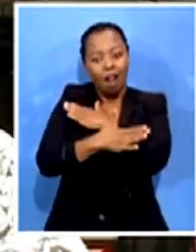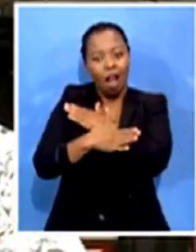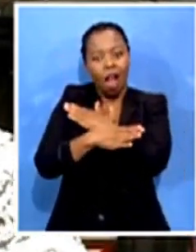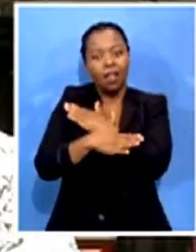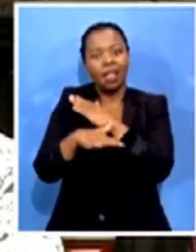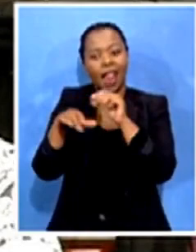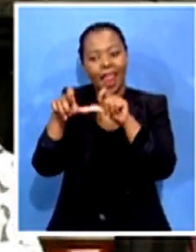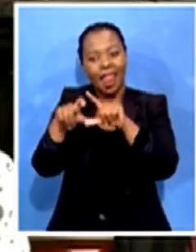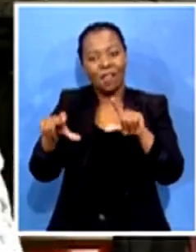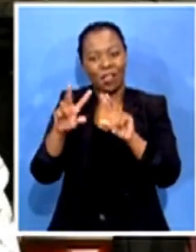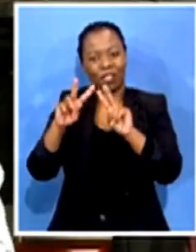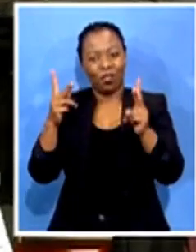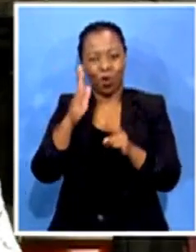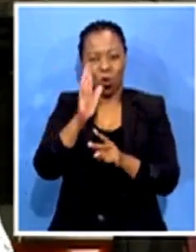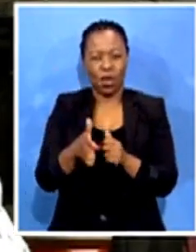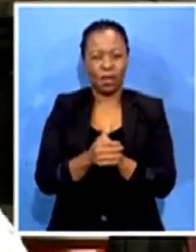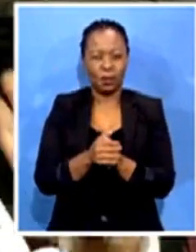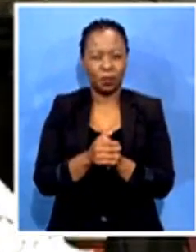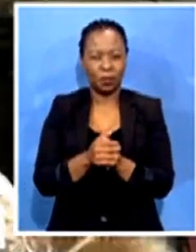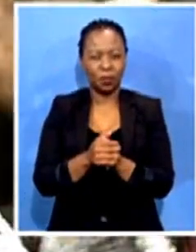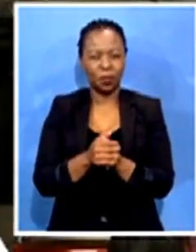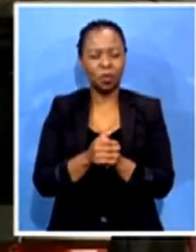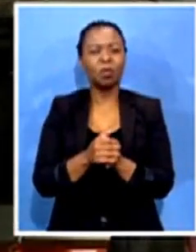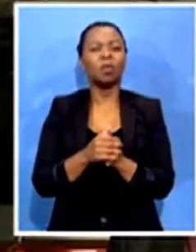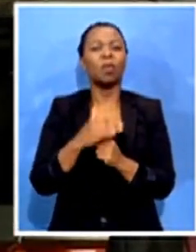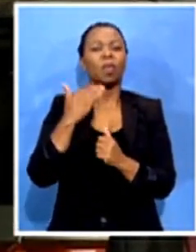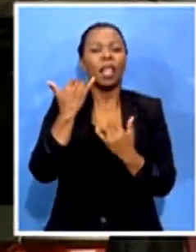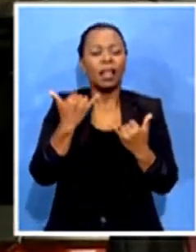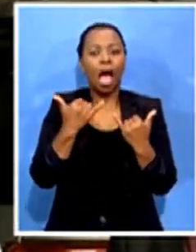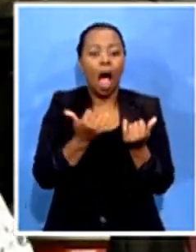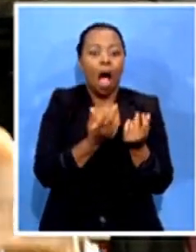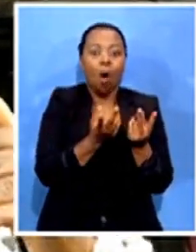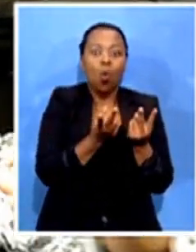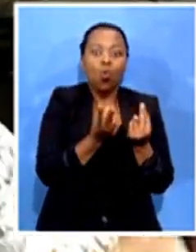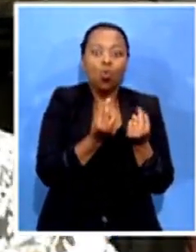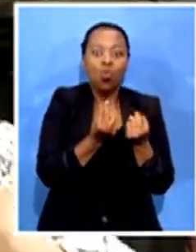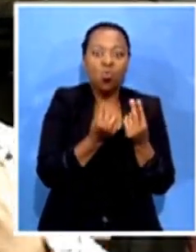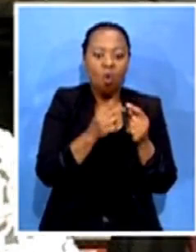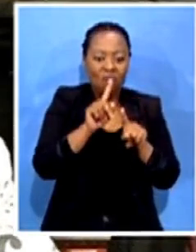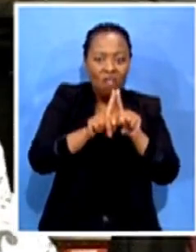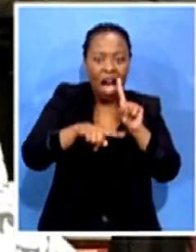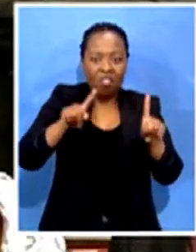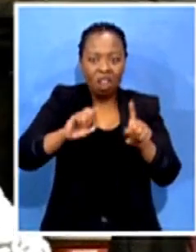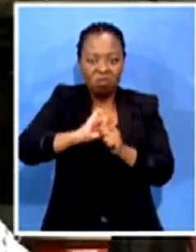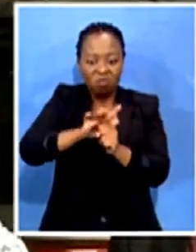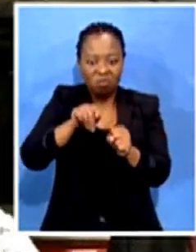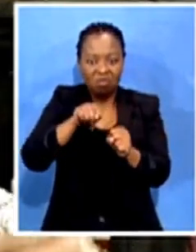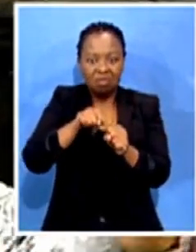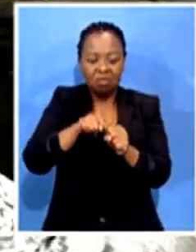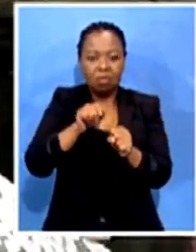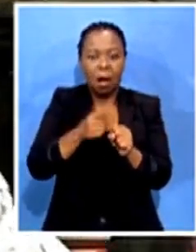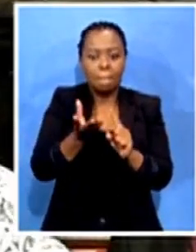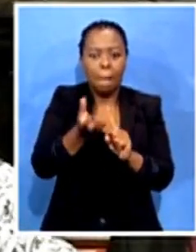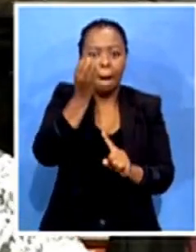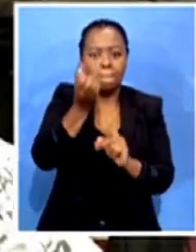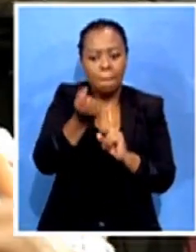the discovery of the new variant is getting us to revise even the modeling. So even the contract workers,